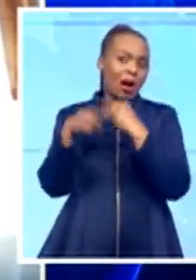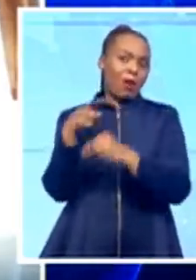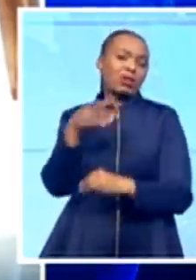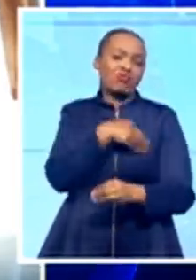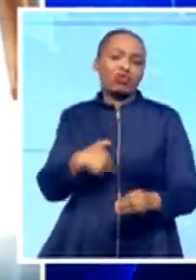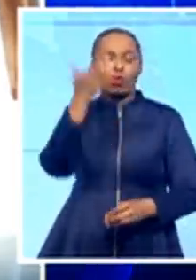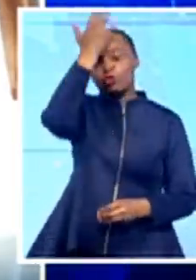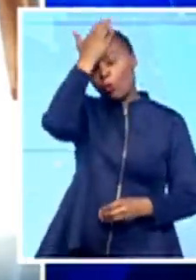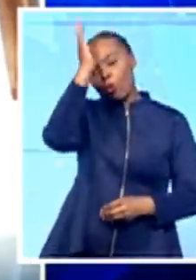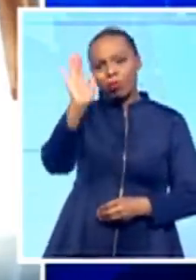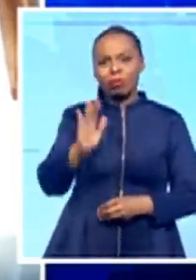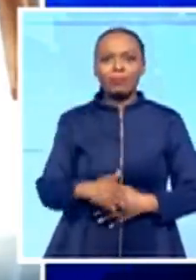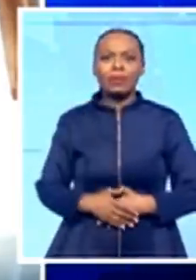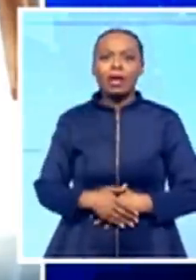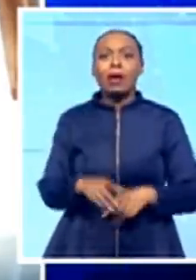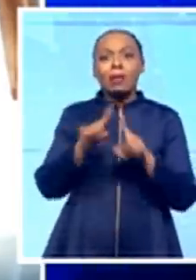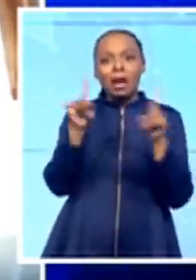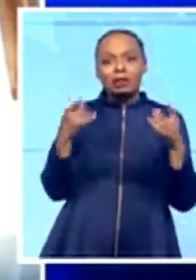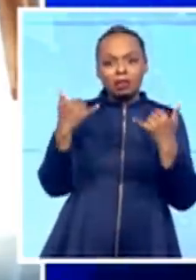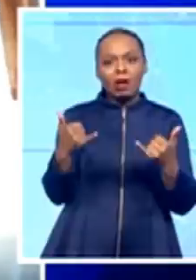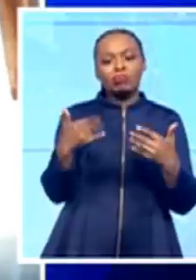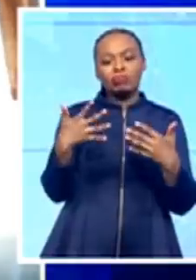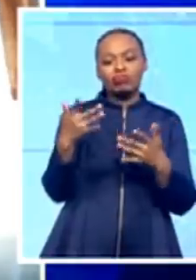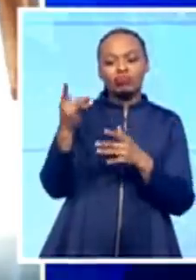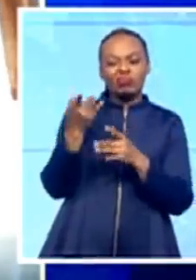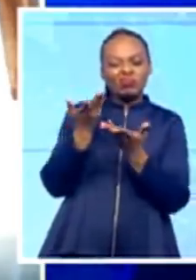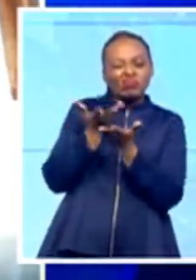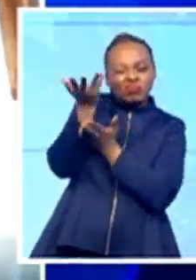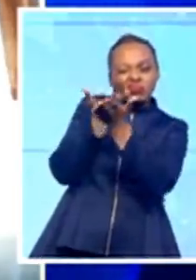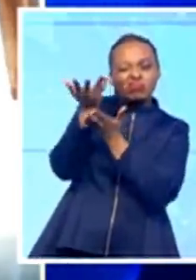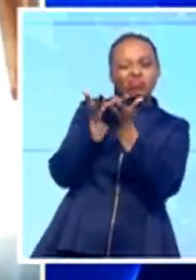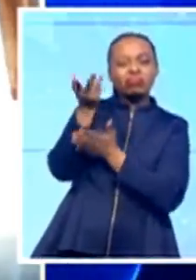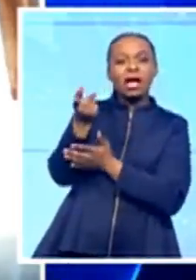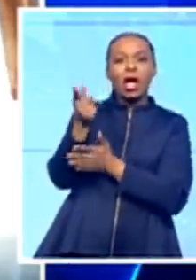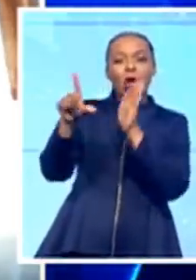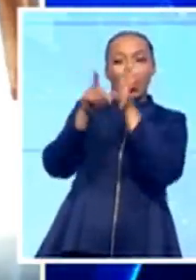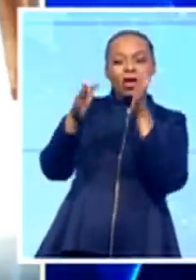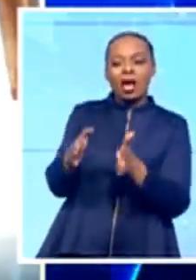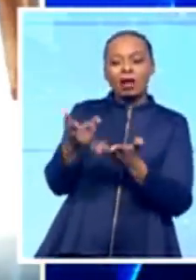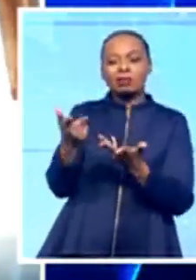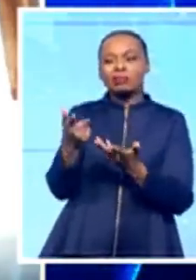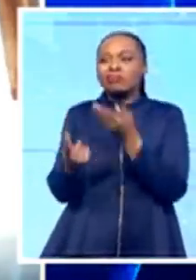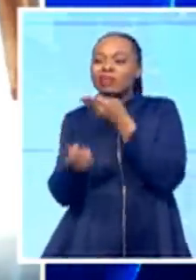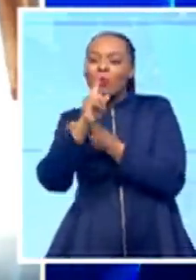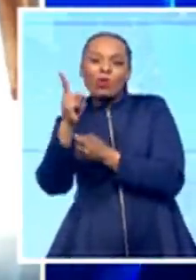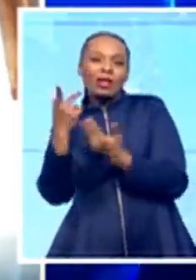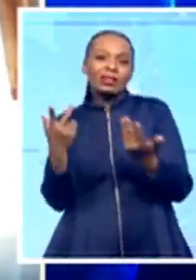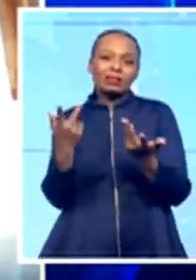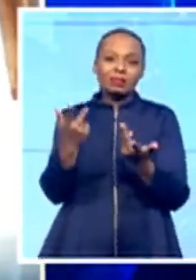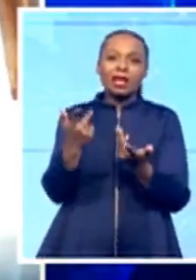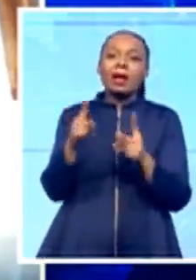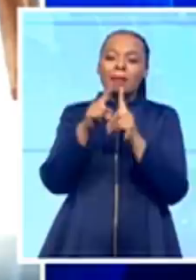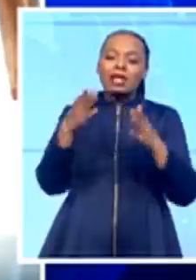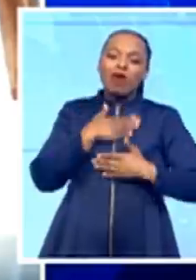to check what are the rights and what needs to happen to remedy the situation. We appreciate that the SABC is not flashing those